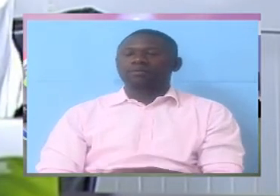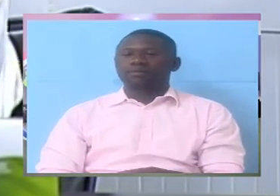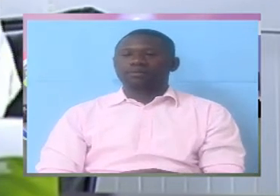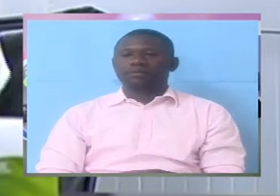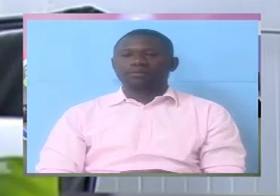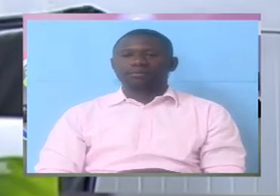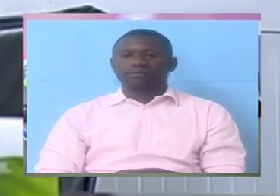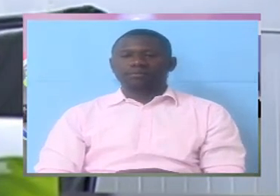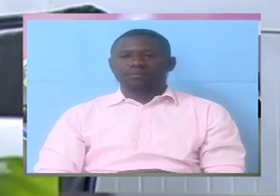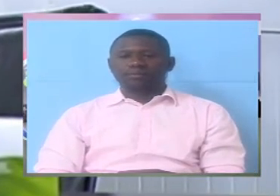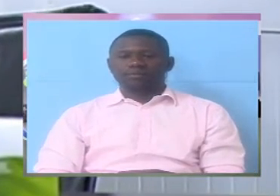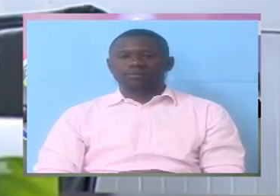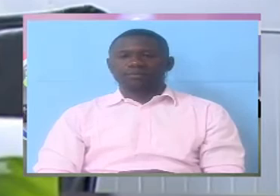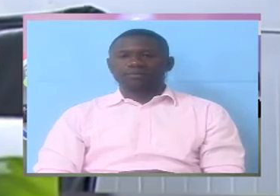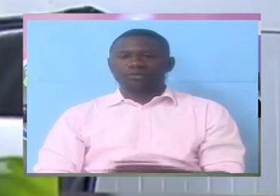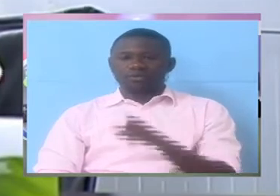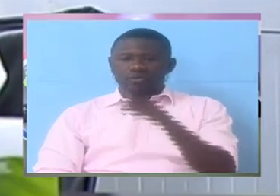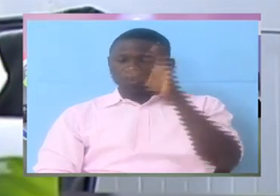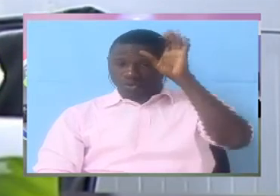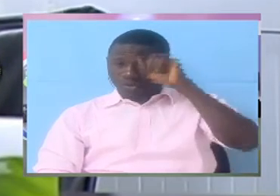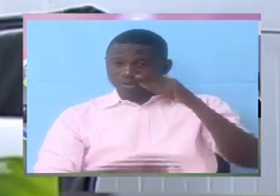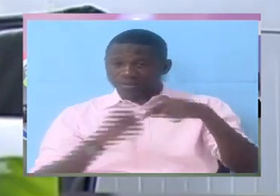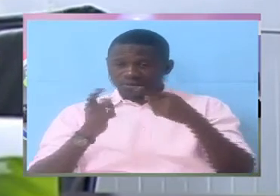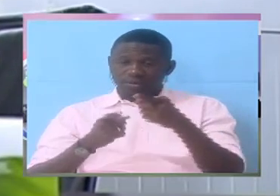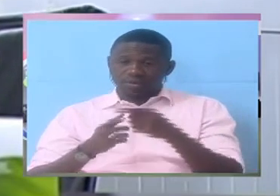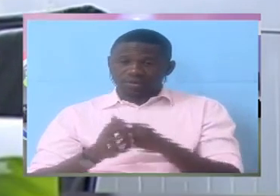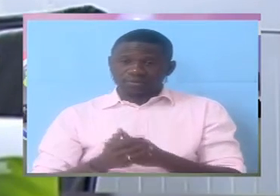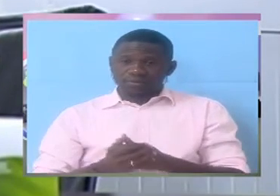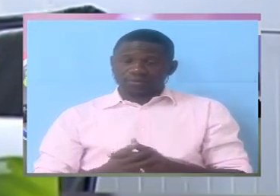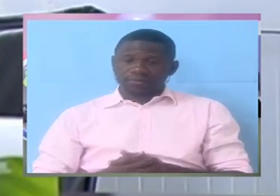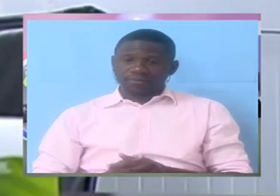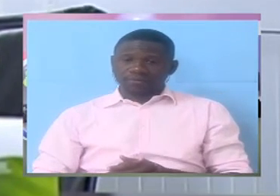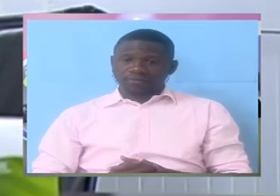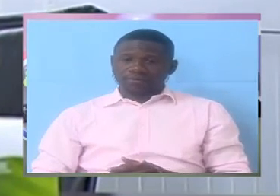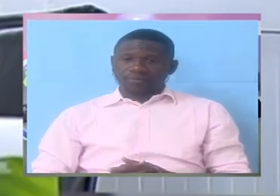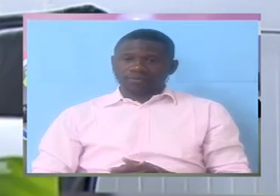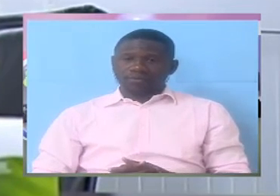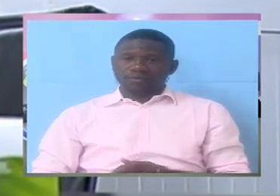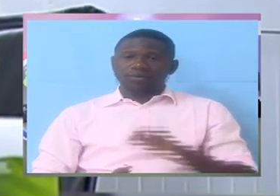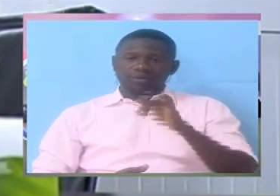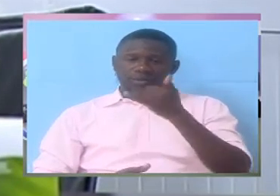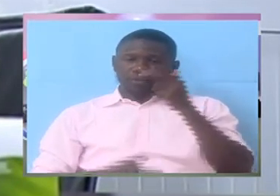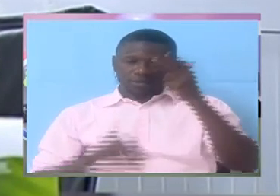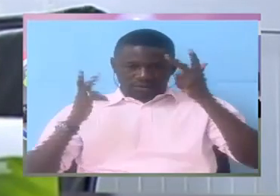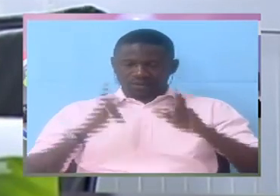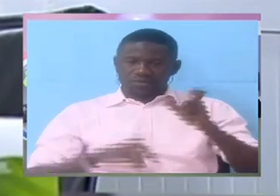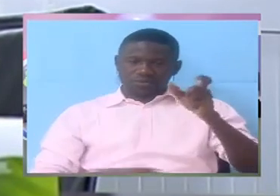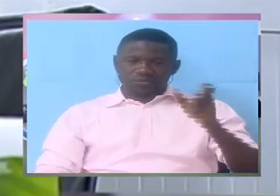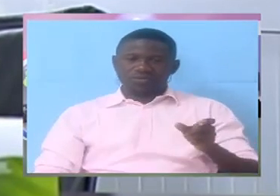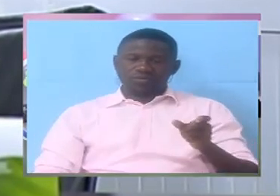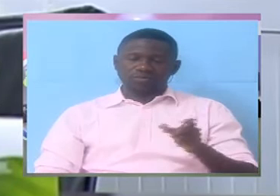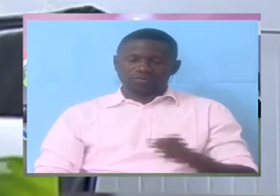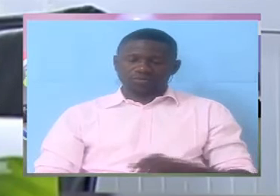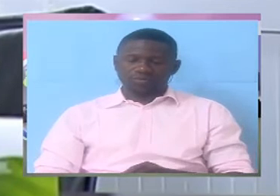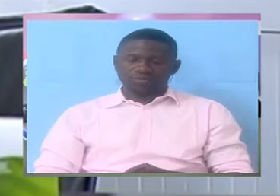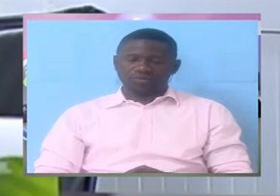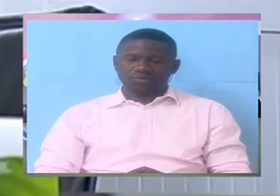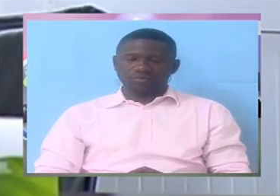rights. Do you understand that? Yes, counsel. Ah, counsel.